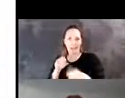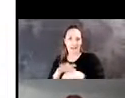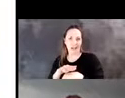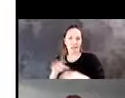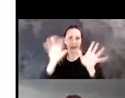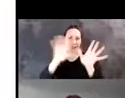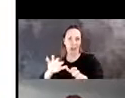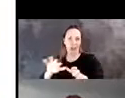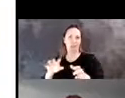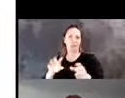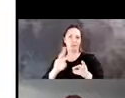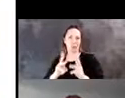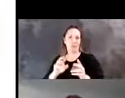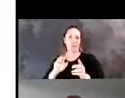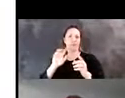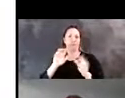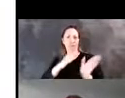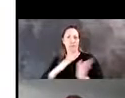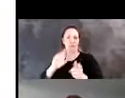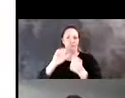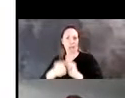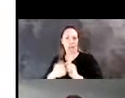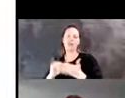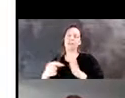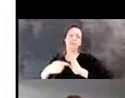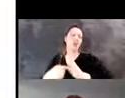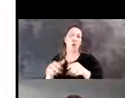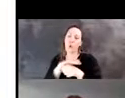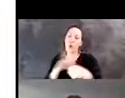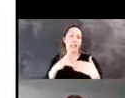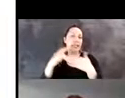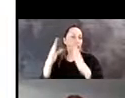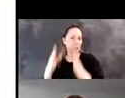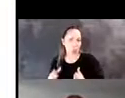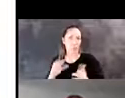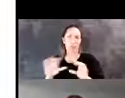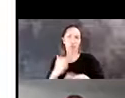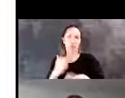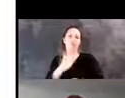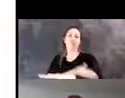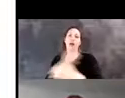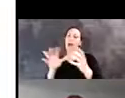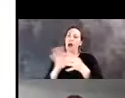just some examples of local leaders that are doing a lot with renewable energy.